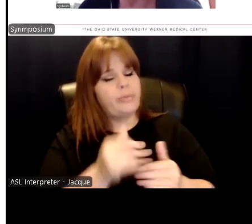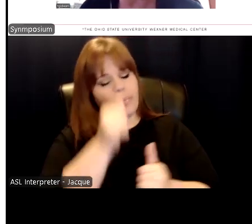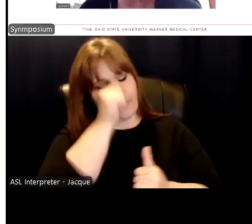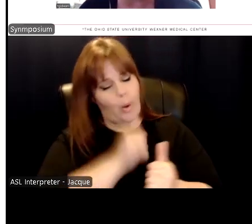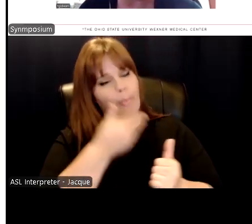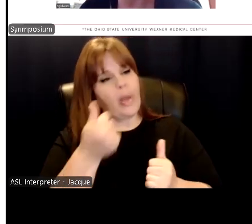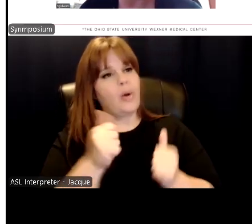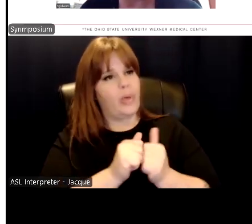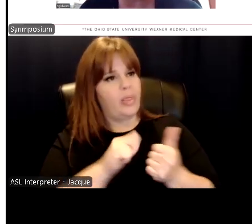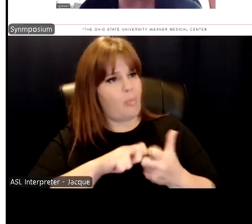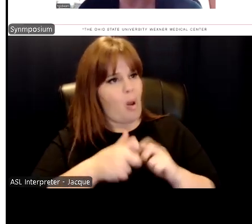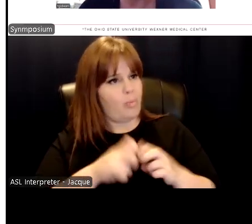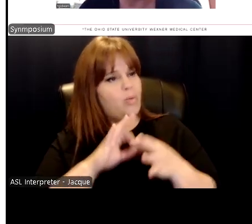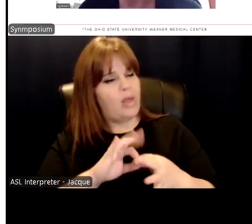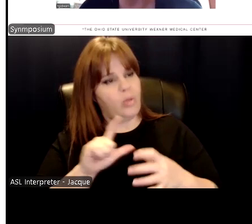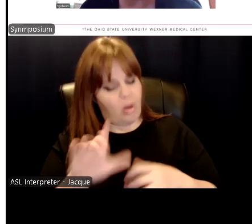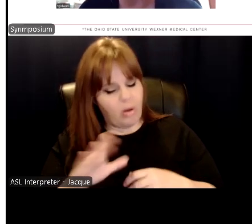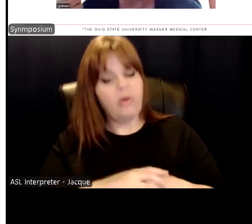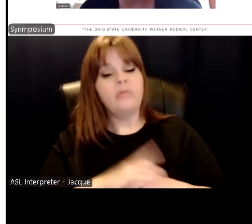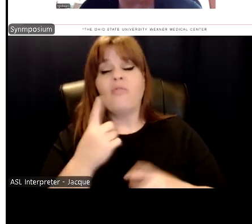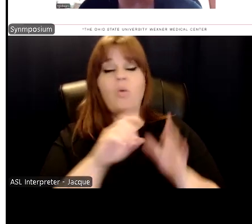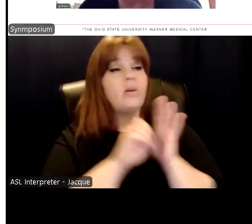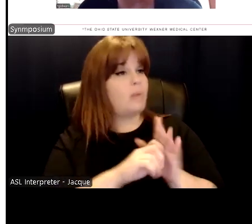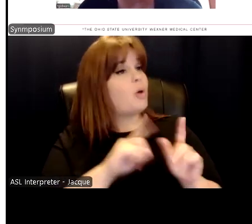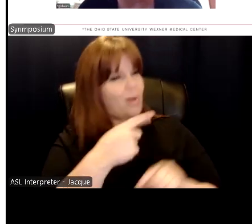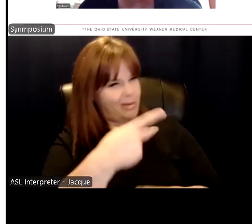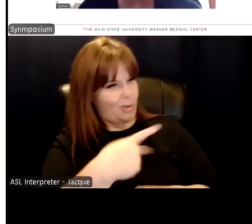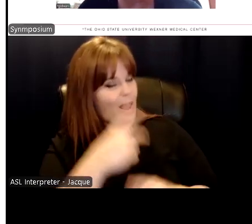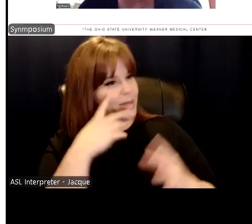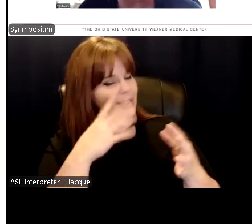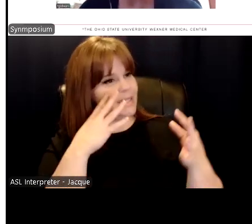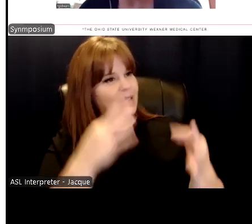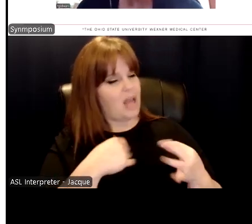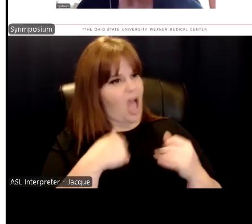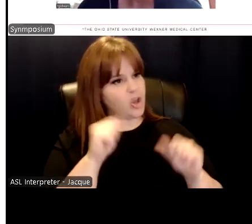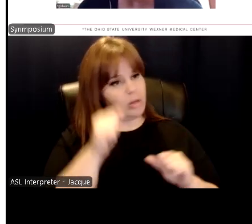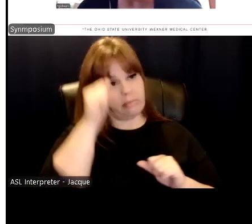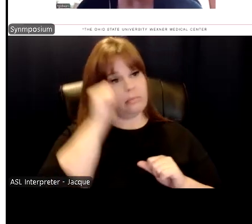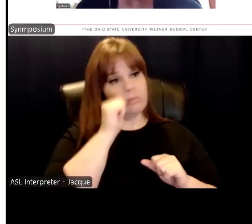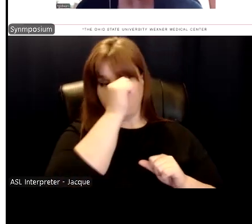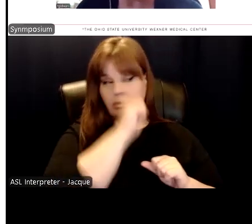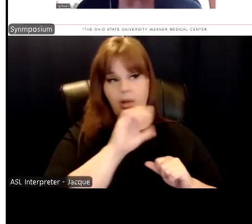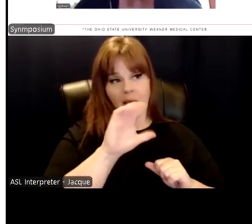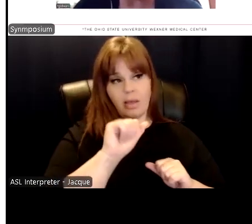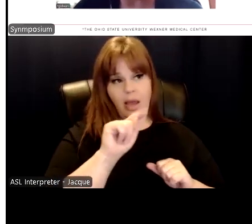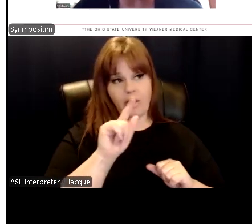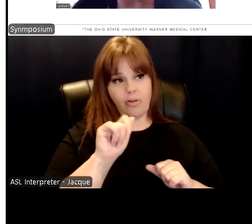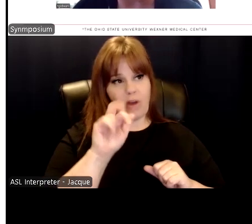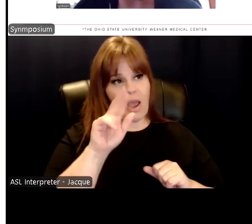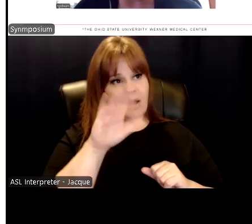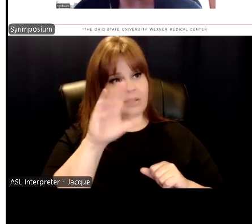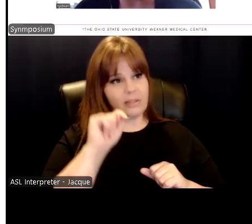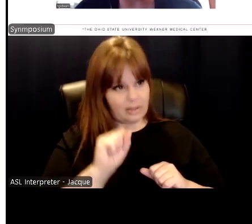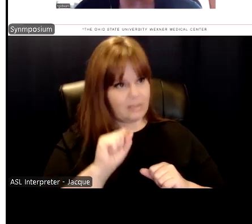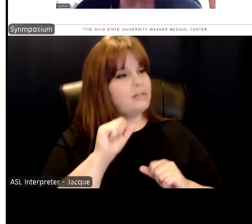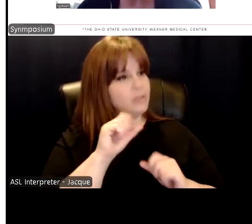problems with the long COVID. So for example, when you and I decided I could get cataract surgery, my eyes they weren't that bad, but getting